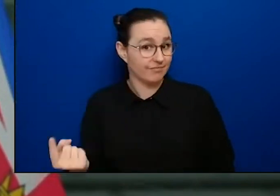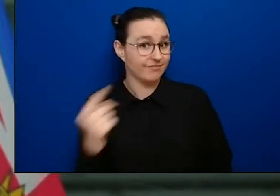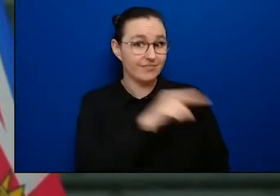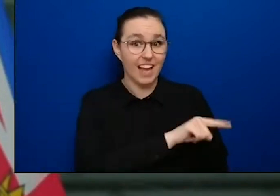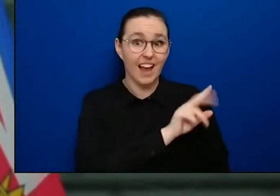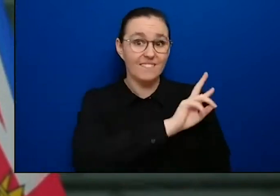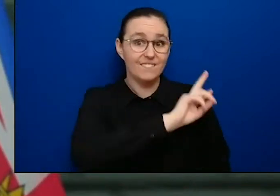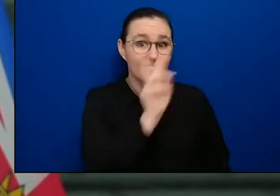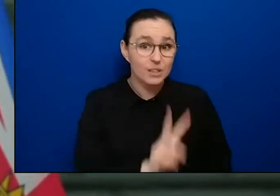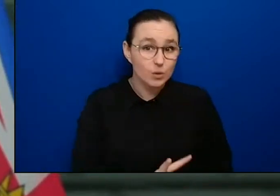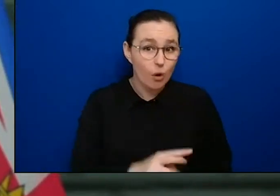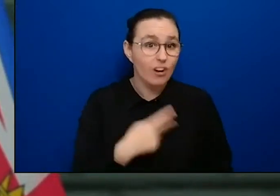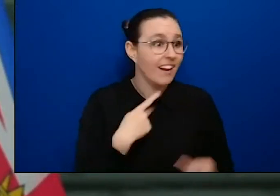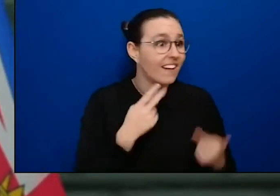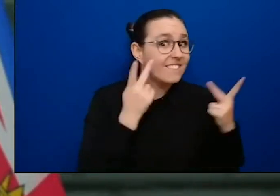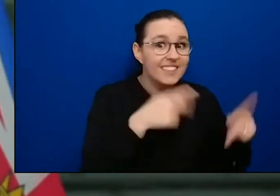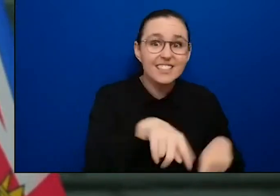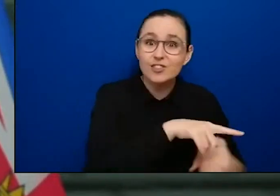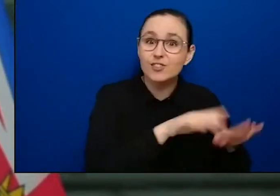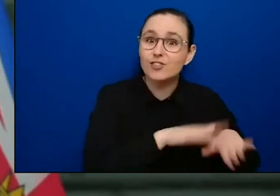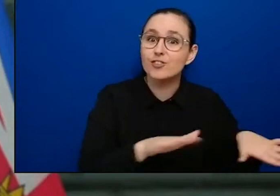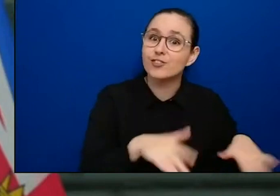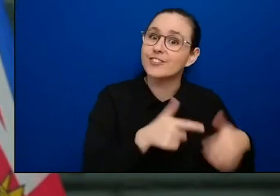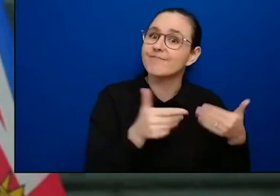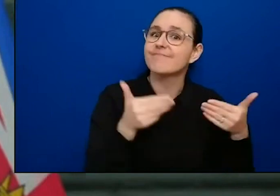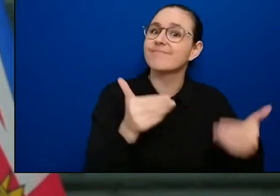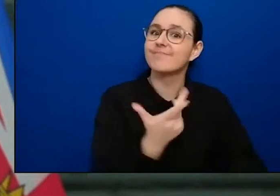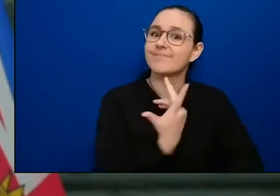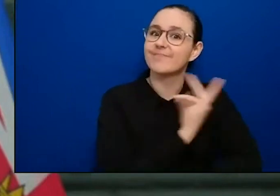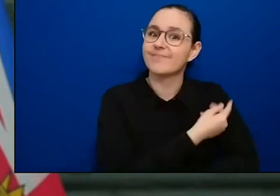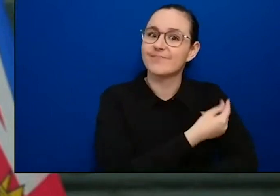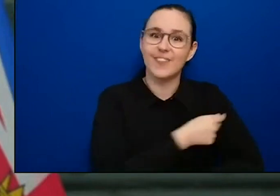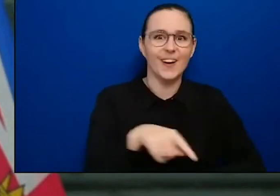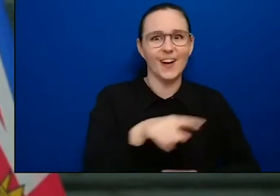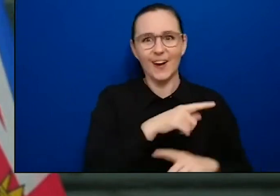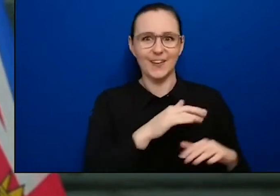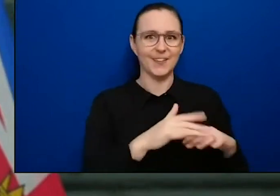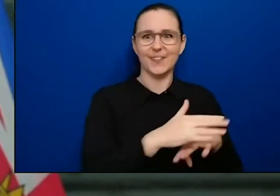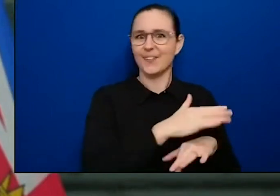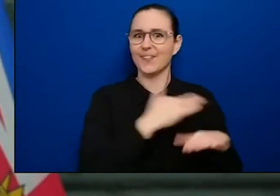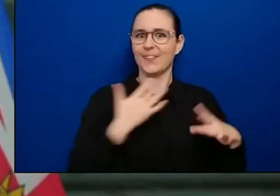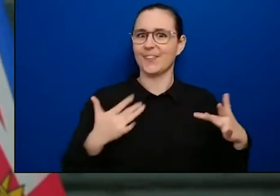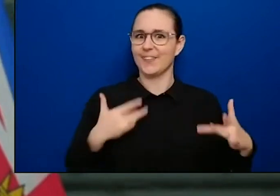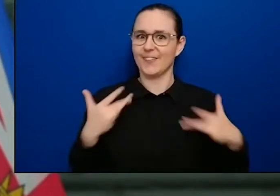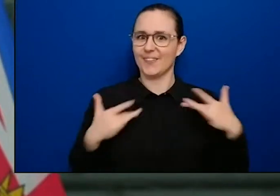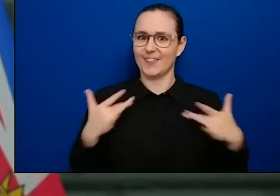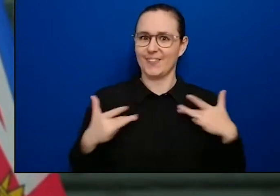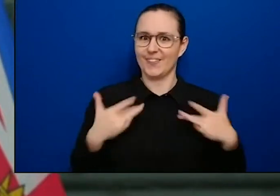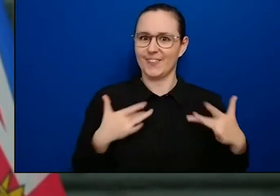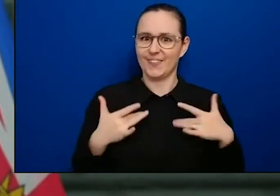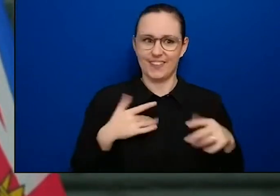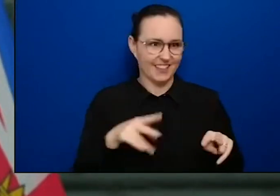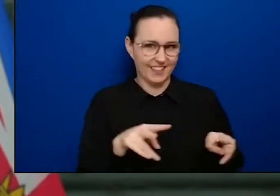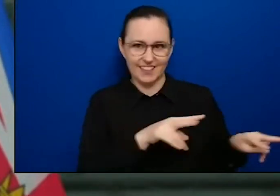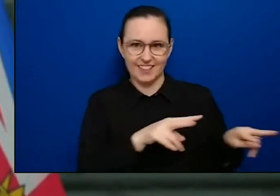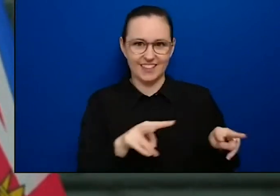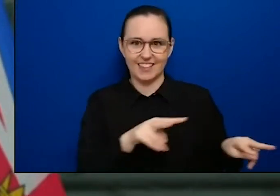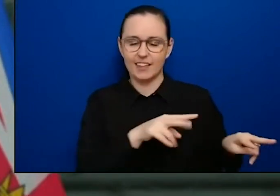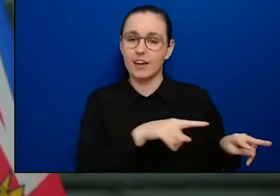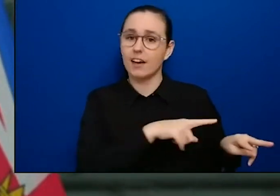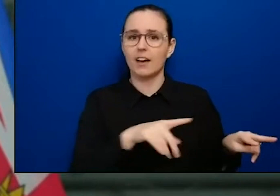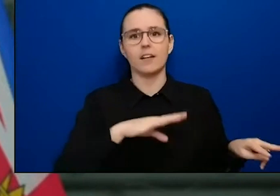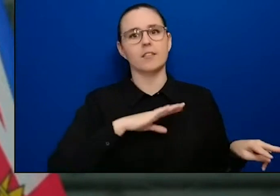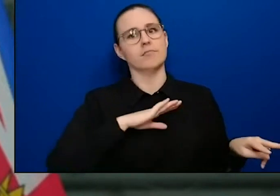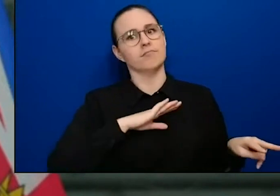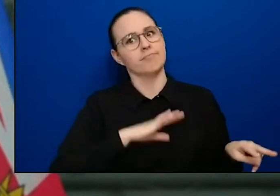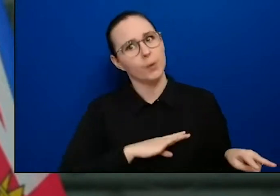and relief. Relief on the faces of parents and a little bit of anxiety and relief on the faces of children once their